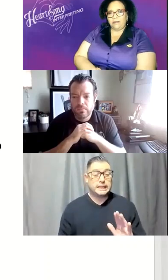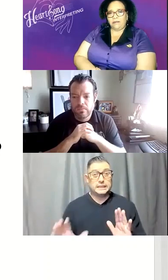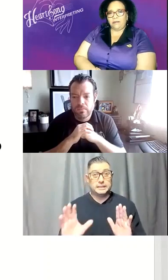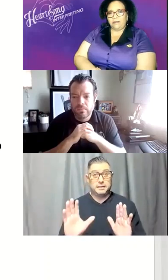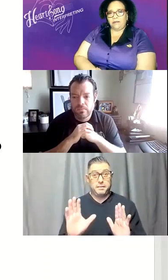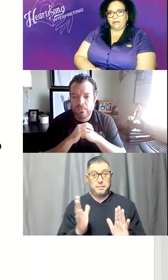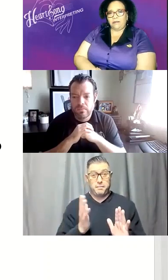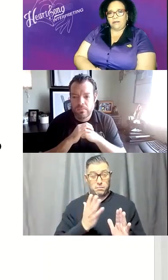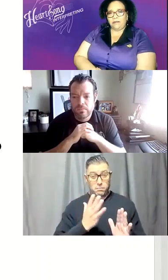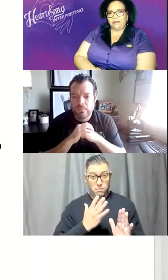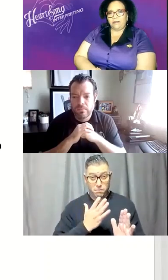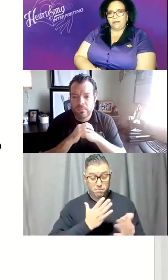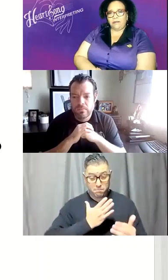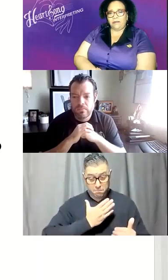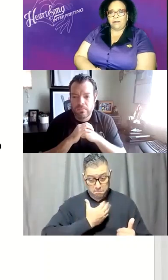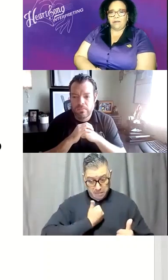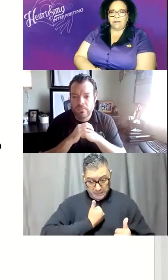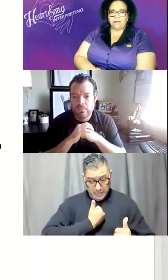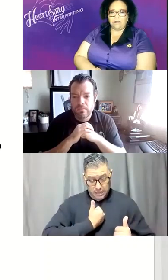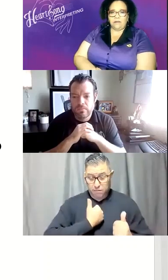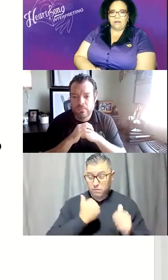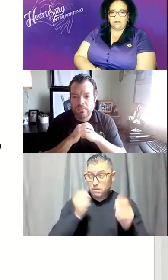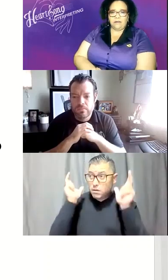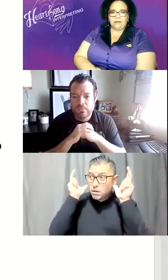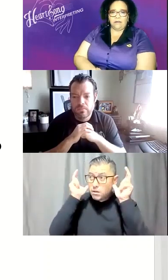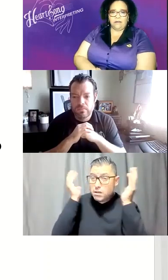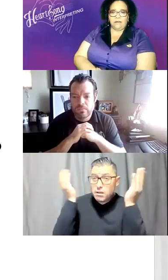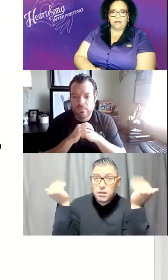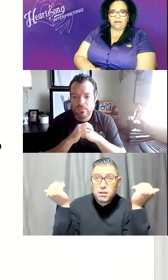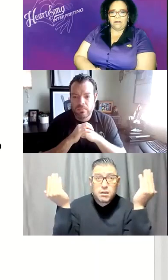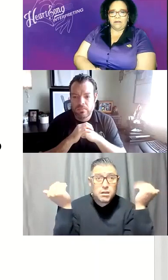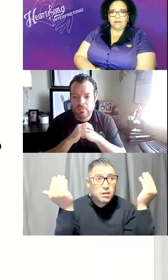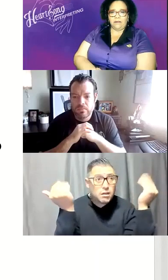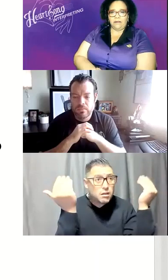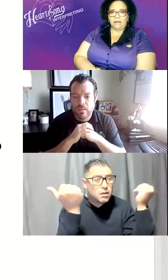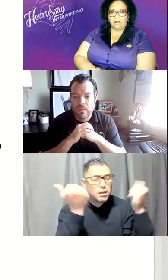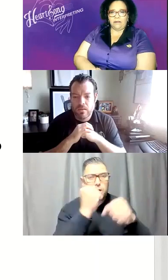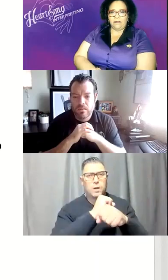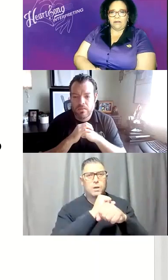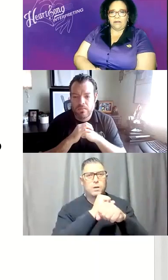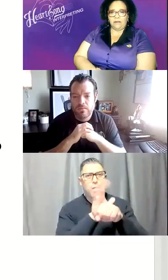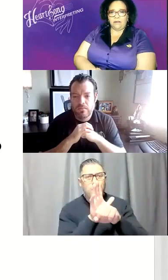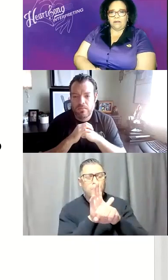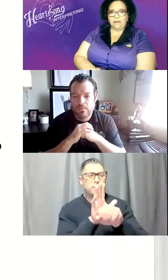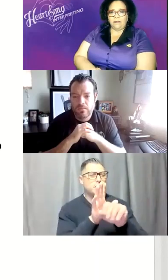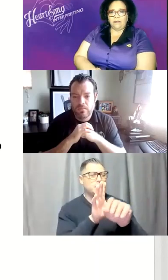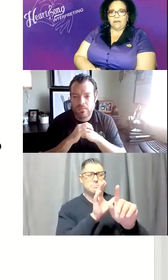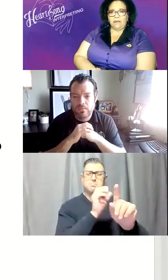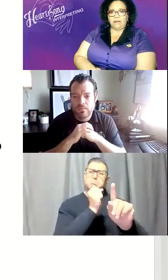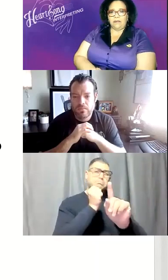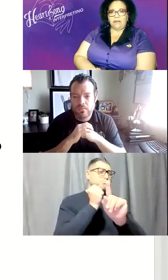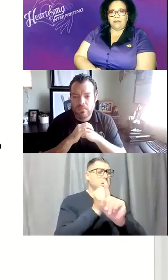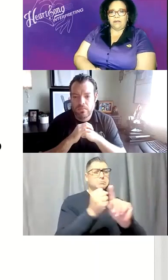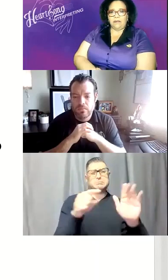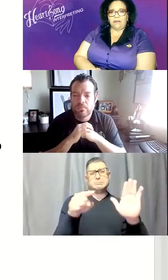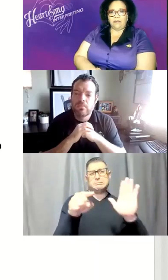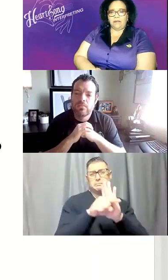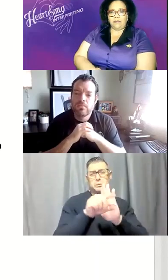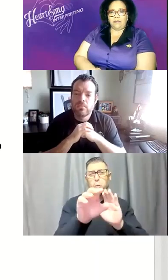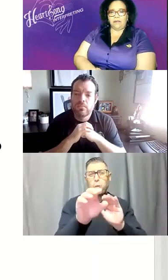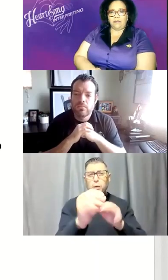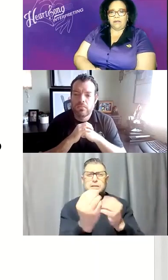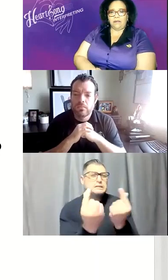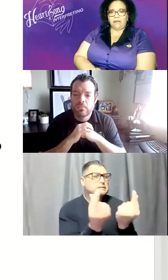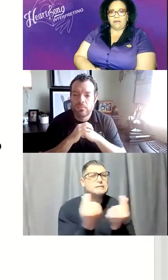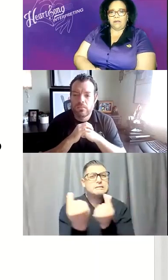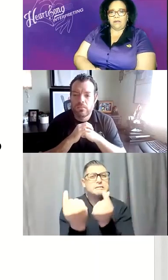be to hear from everybody how COVID has perhaps impacted your organization, and